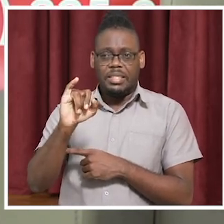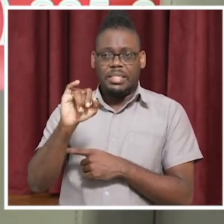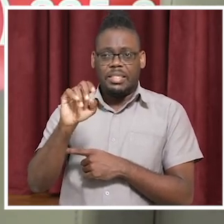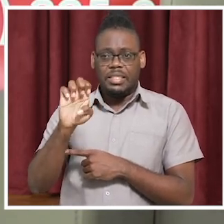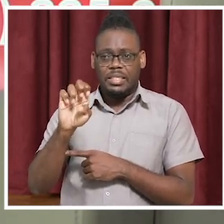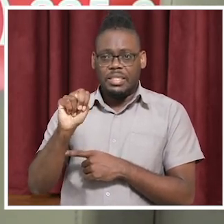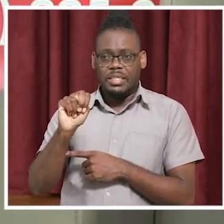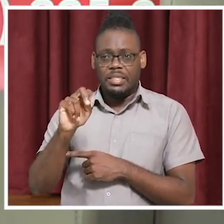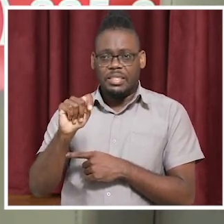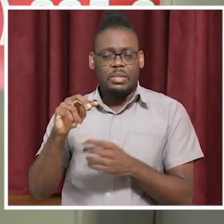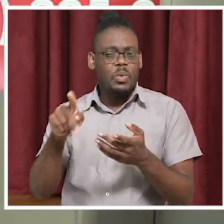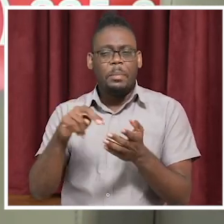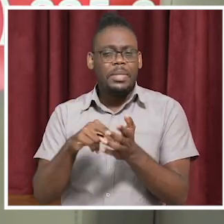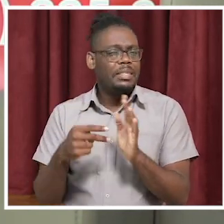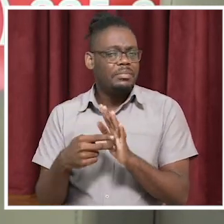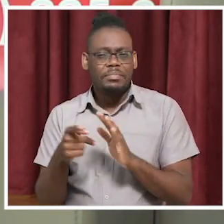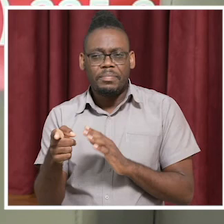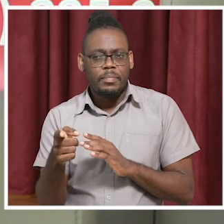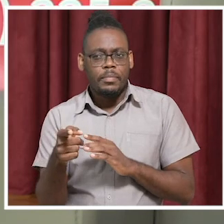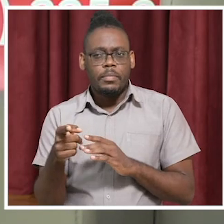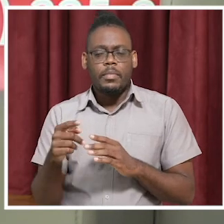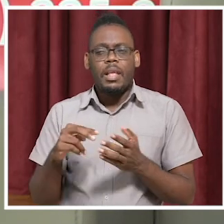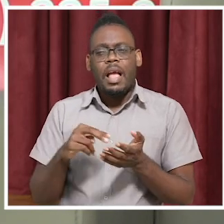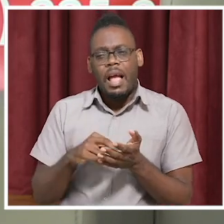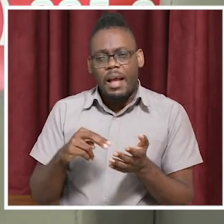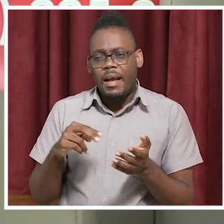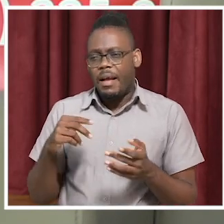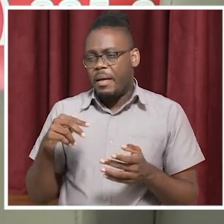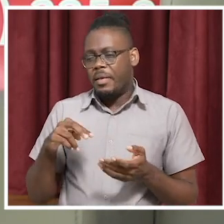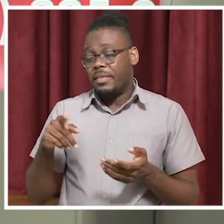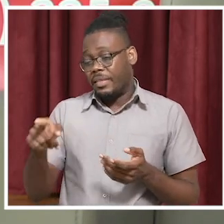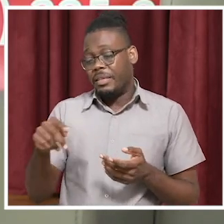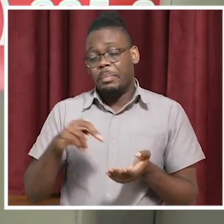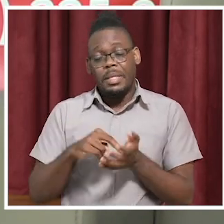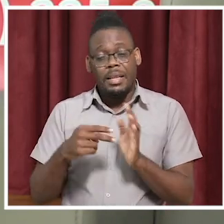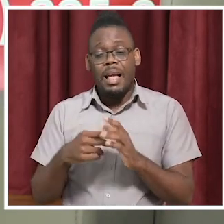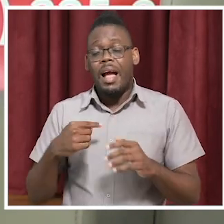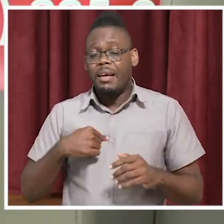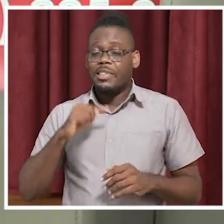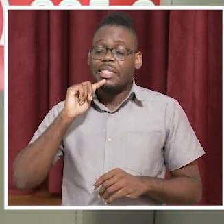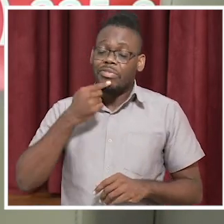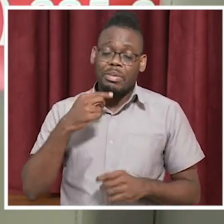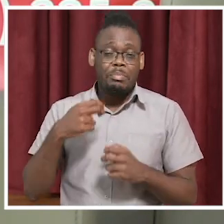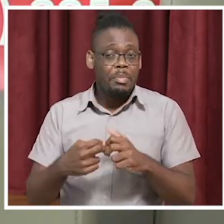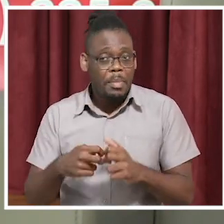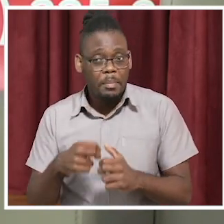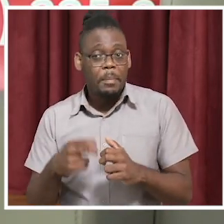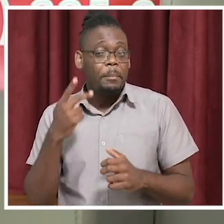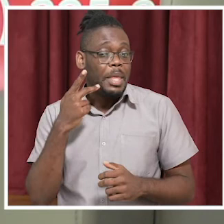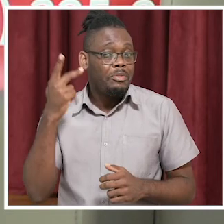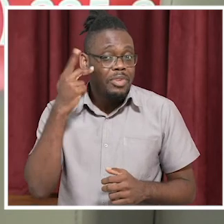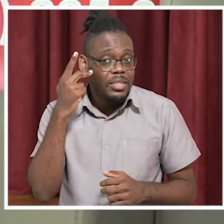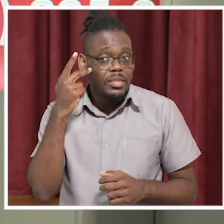poverty, right? So those particular groups, single parents, elderly, poverty-stricken generally, is who we